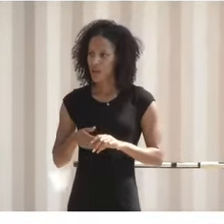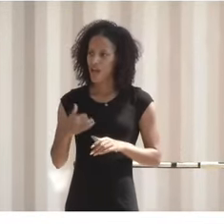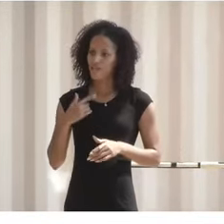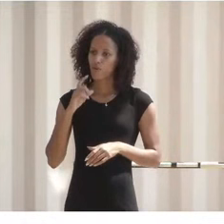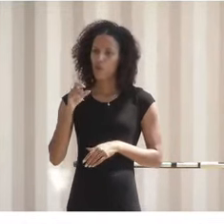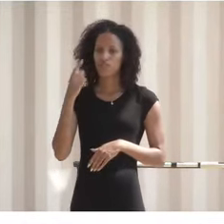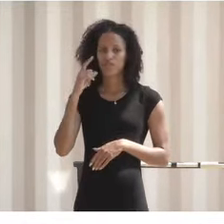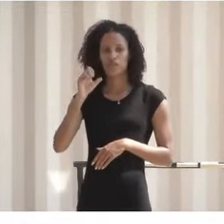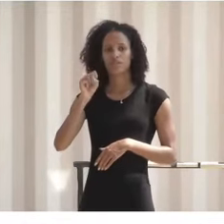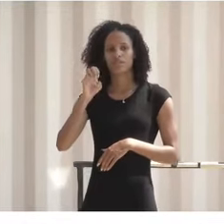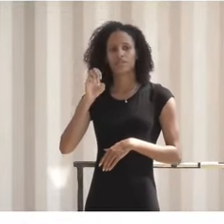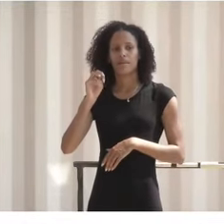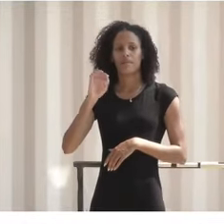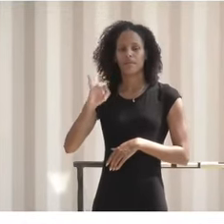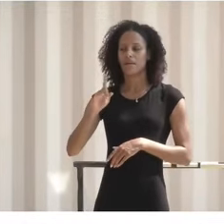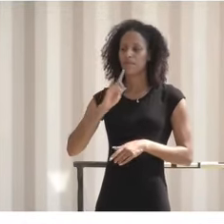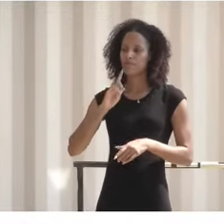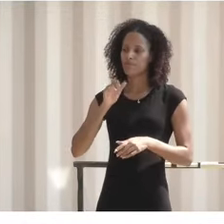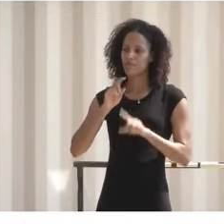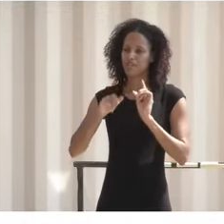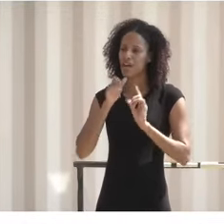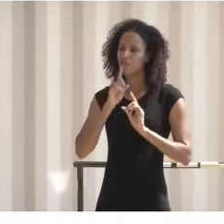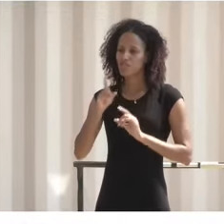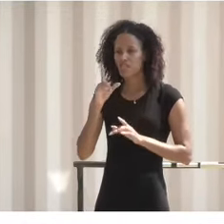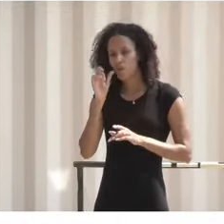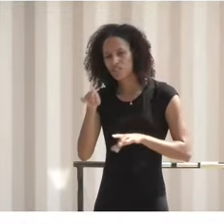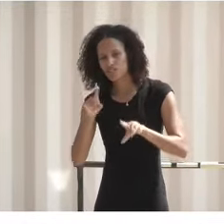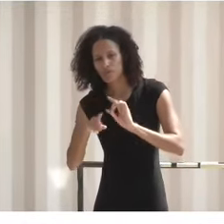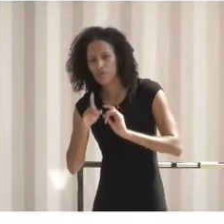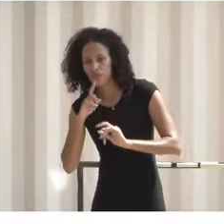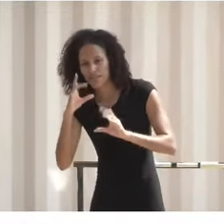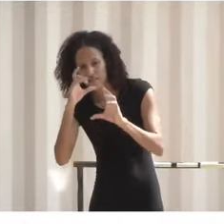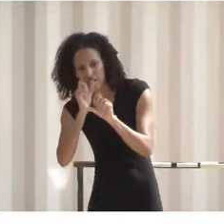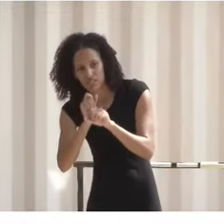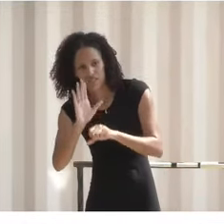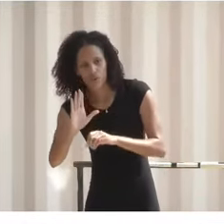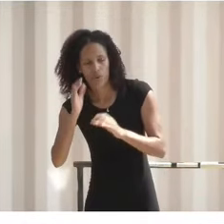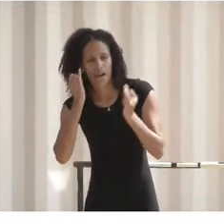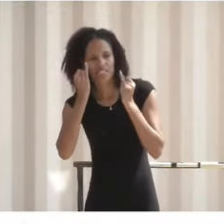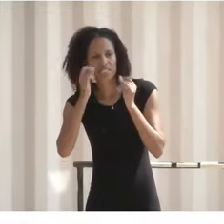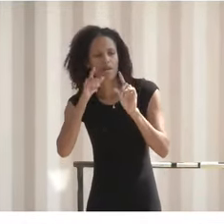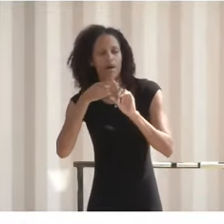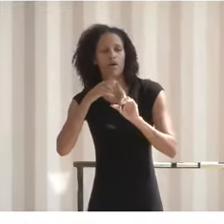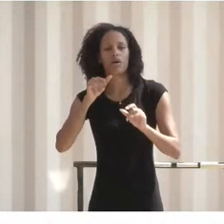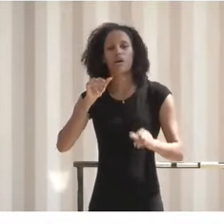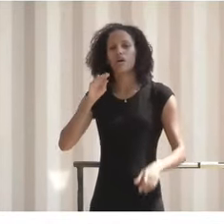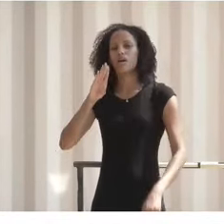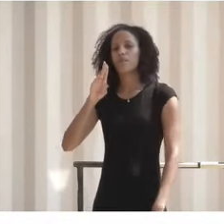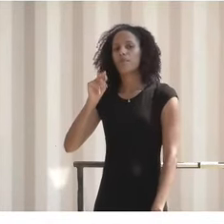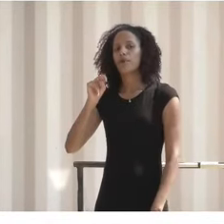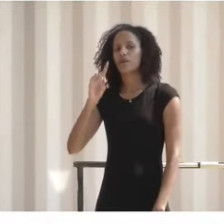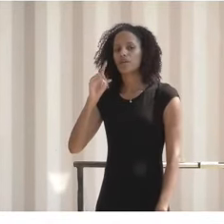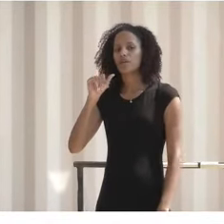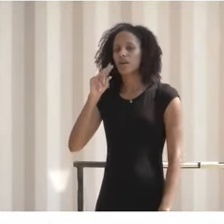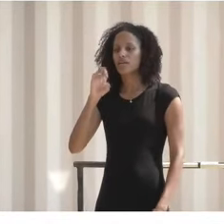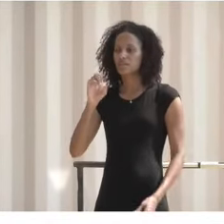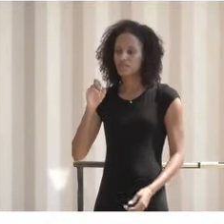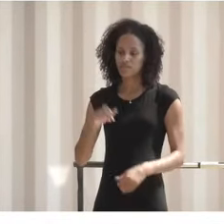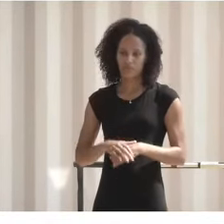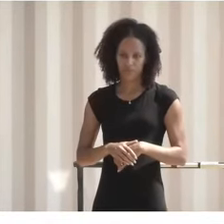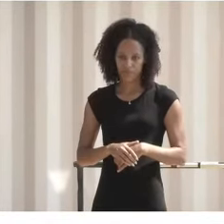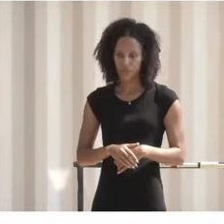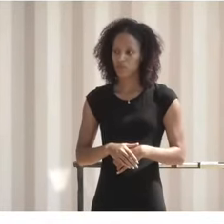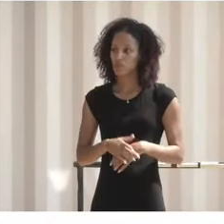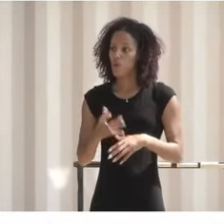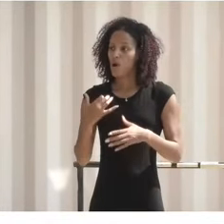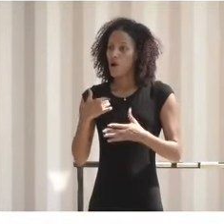Semi, actually, just not really a question, but I'm really fascinated by your idea of abundance, you know, rather than exhaustion. So